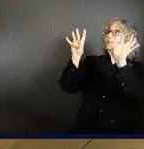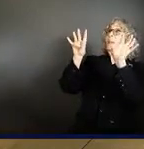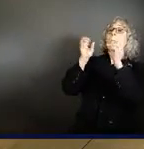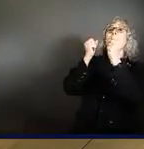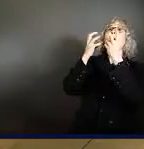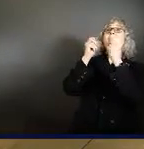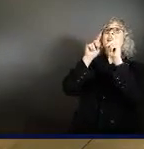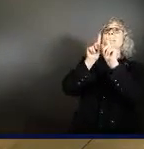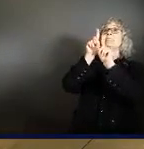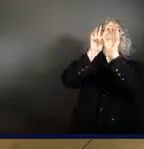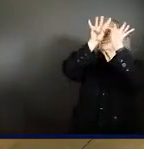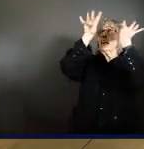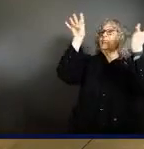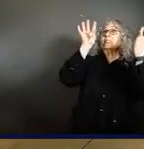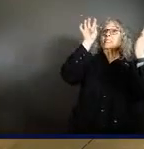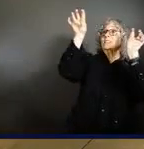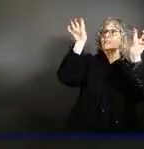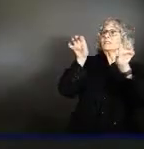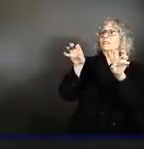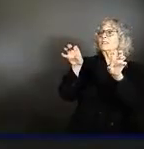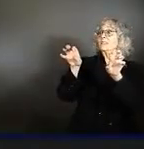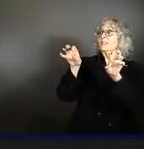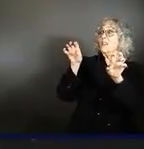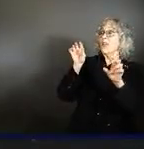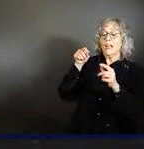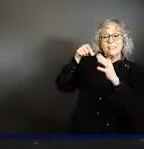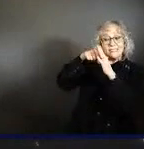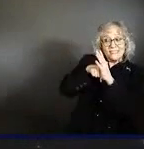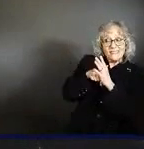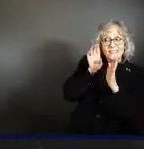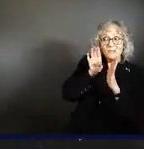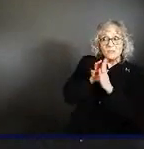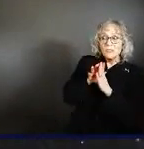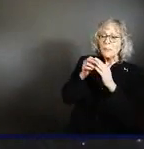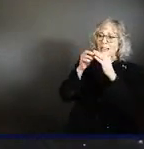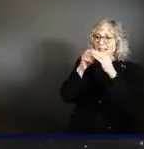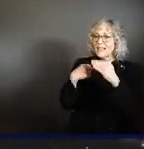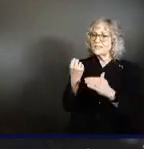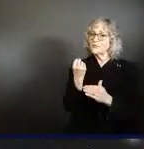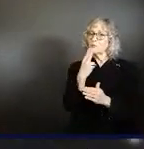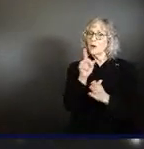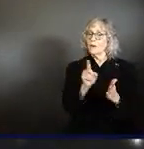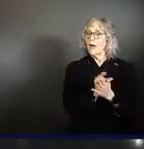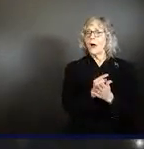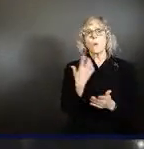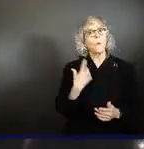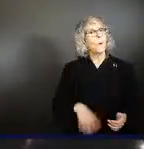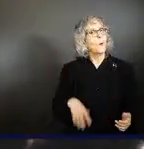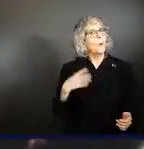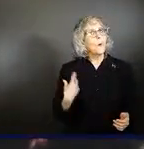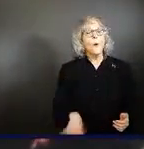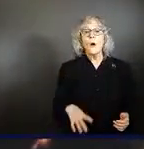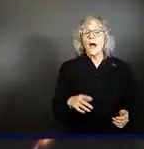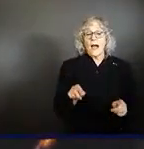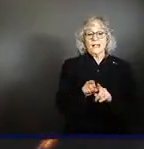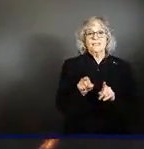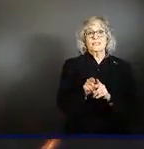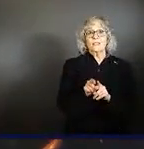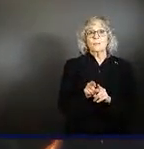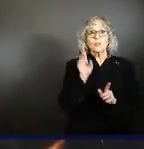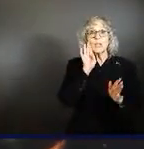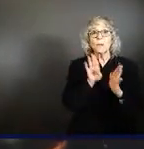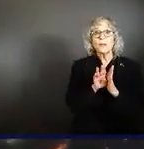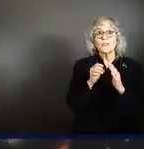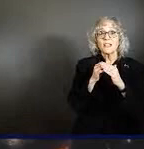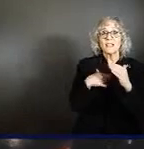in less than 12 hours with Webb, and a similar image that wasn't as sensitive took